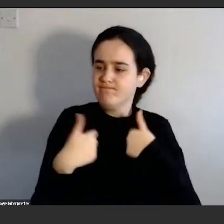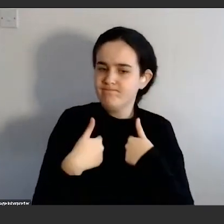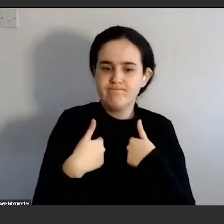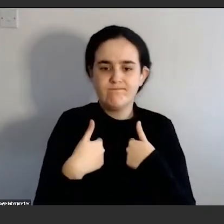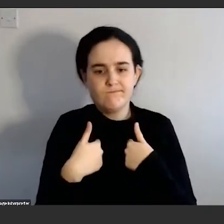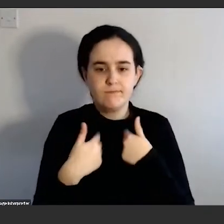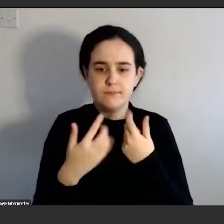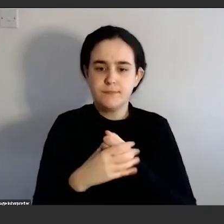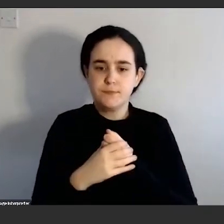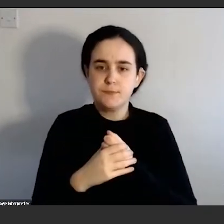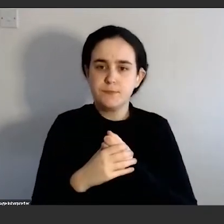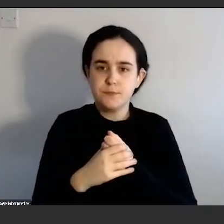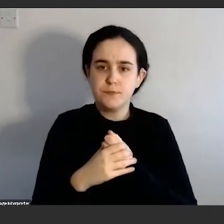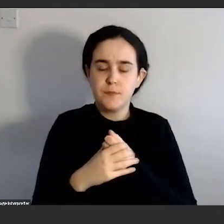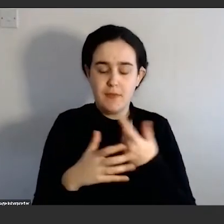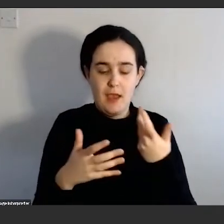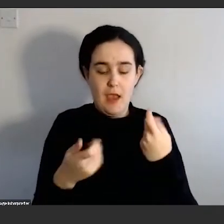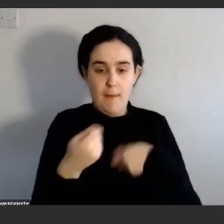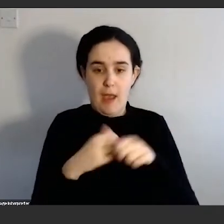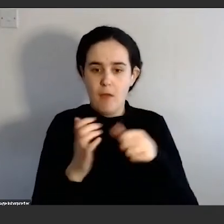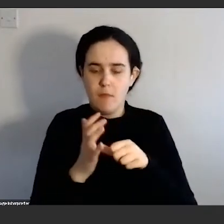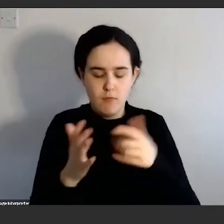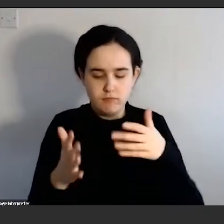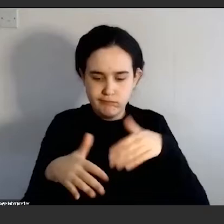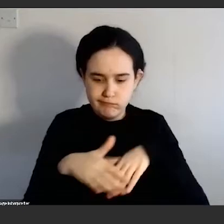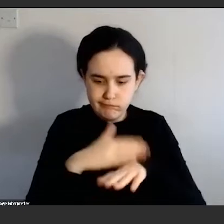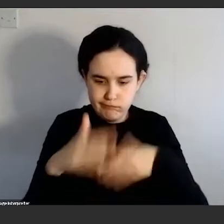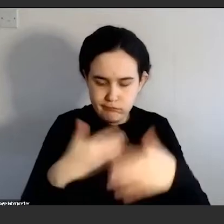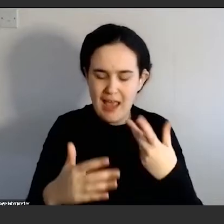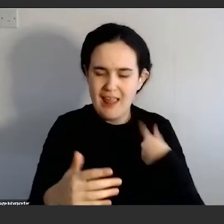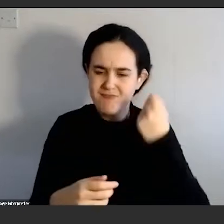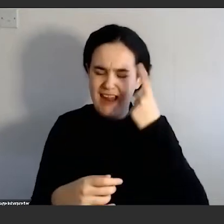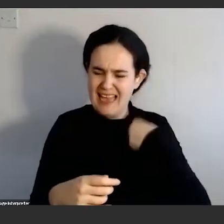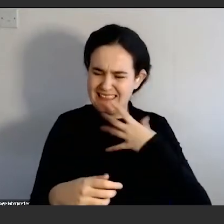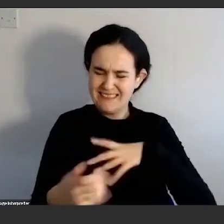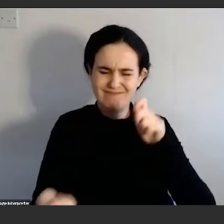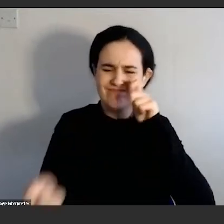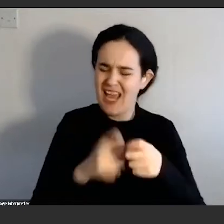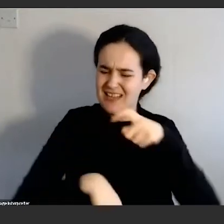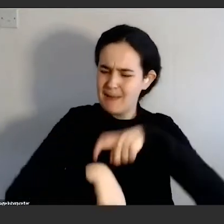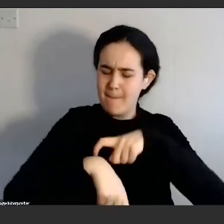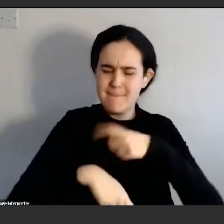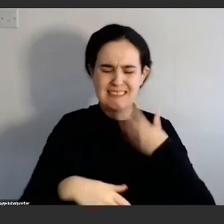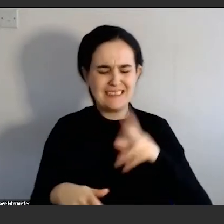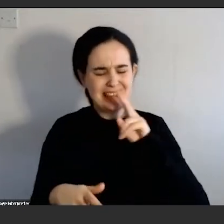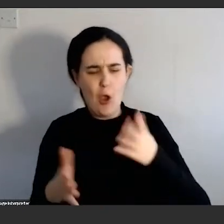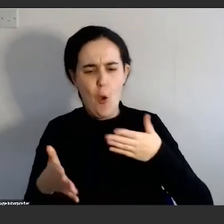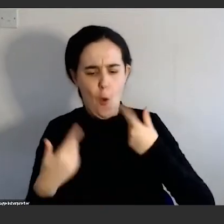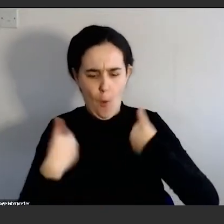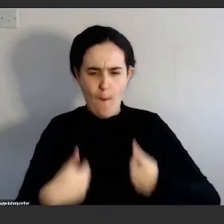given, to human rights abuses with forced medication,